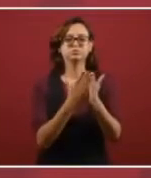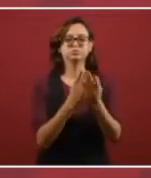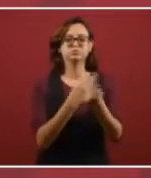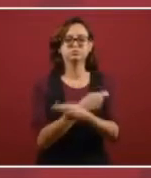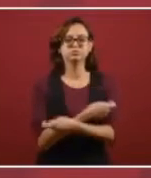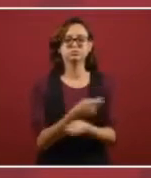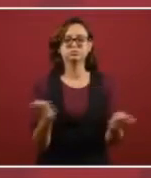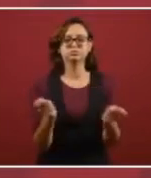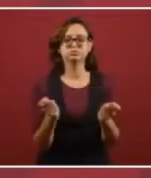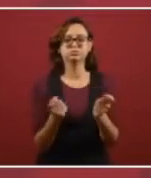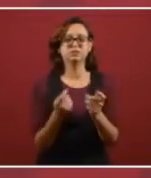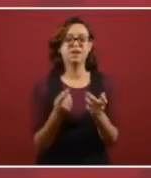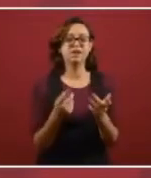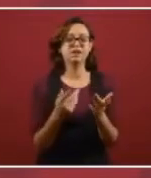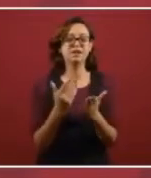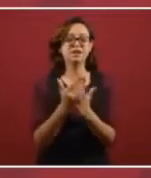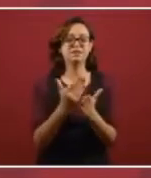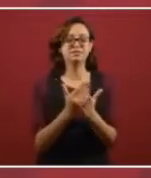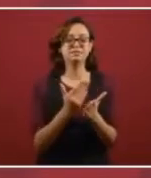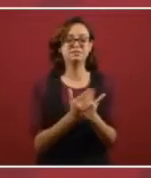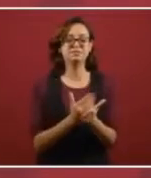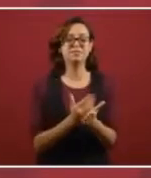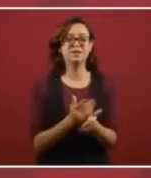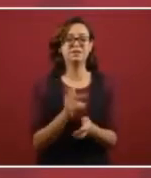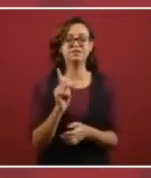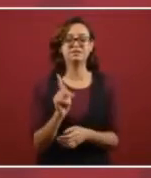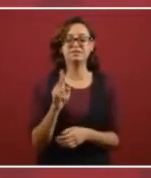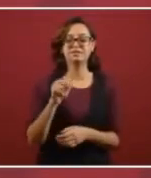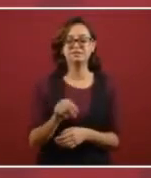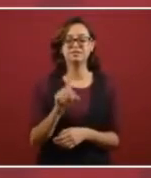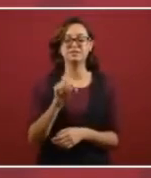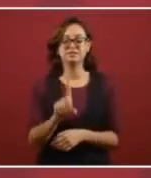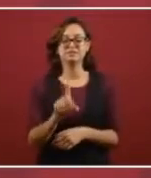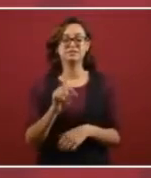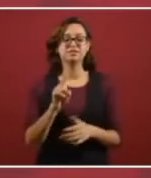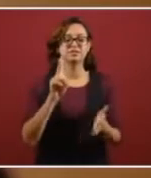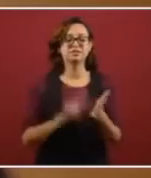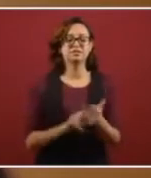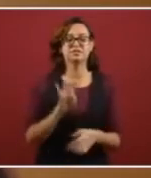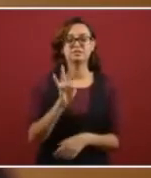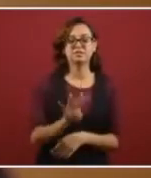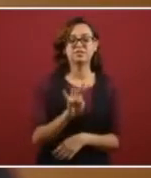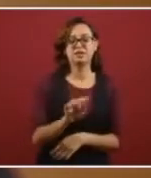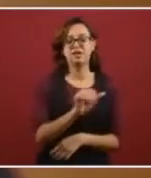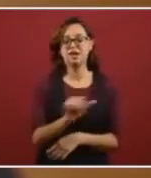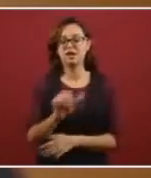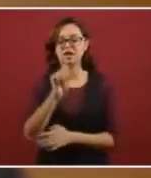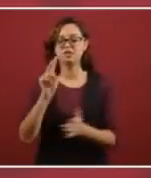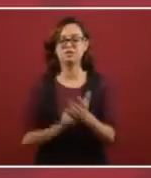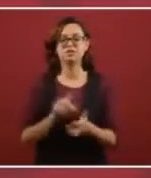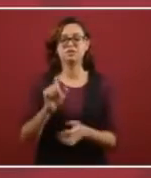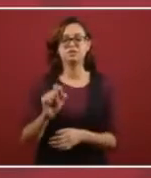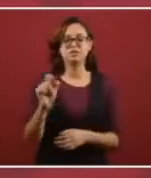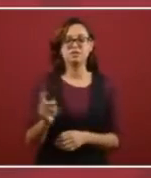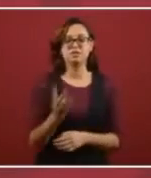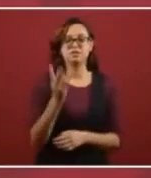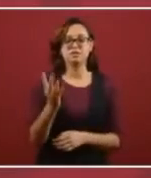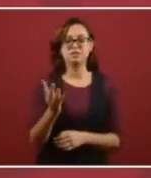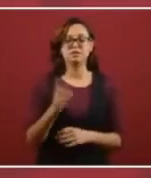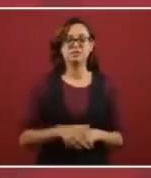this document it's the national plan for development 2019 to